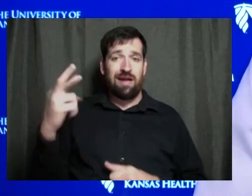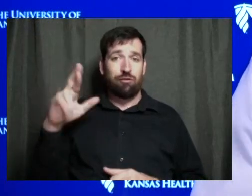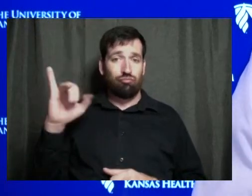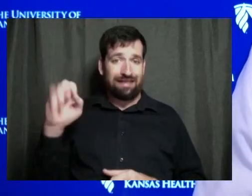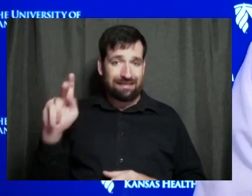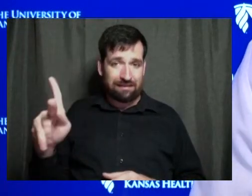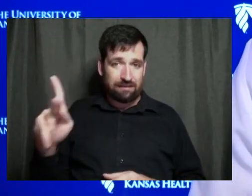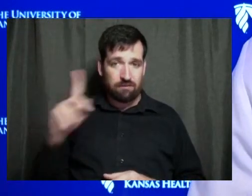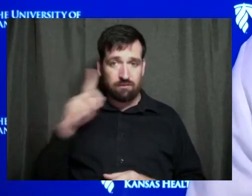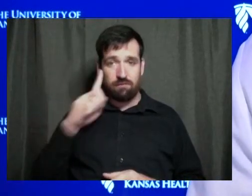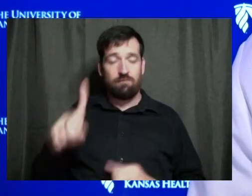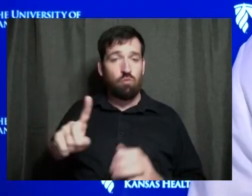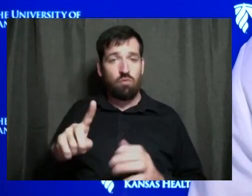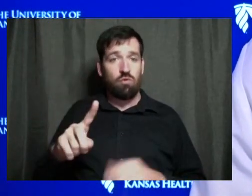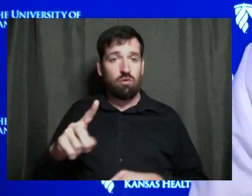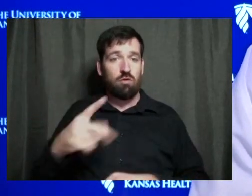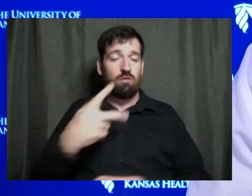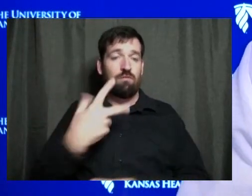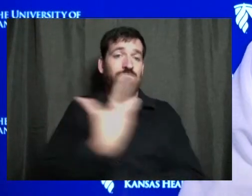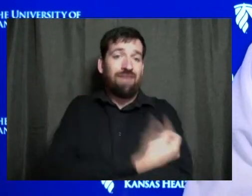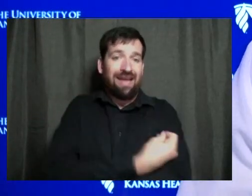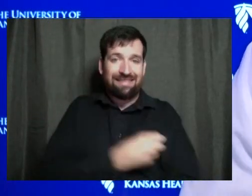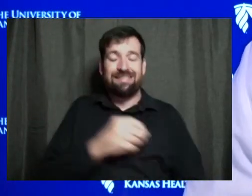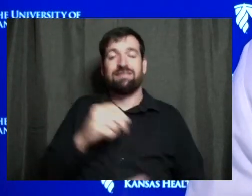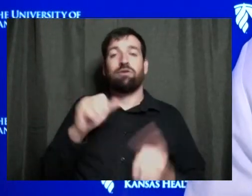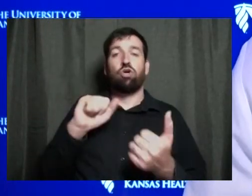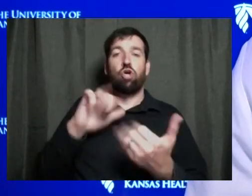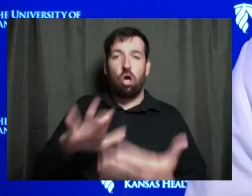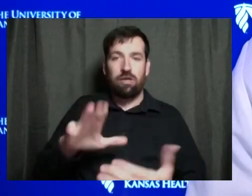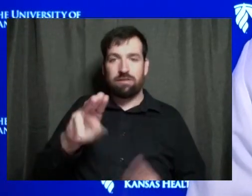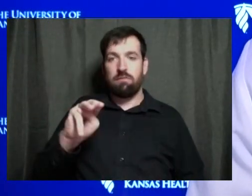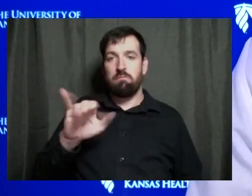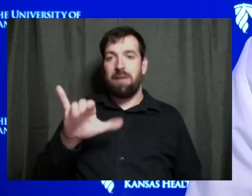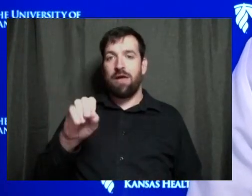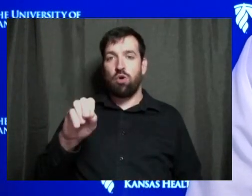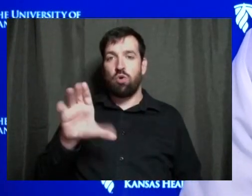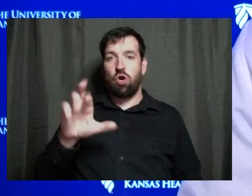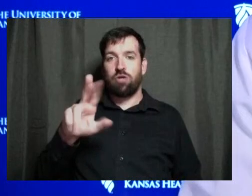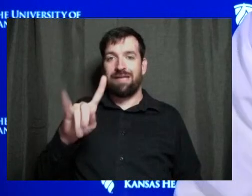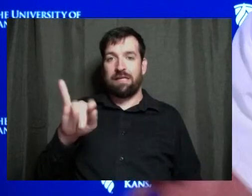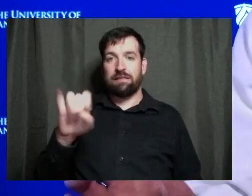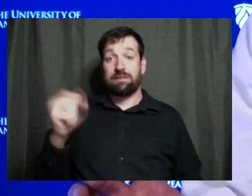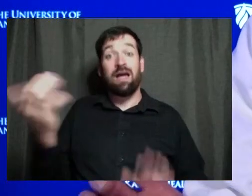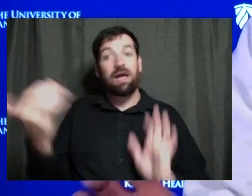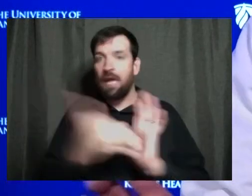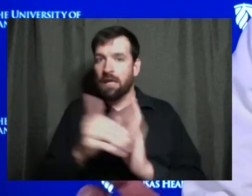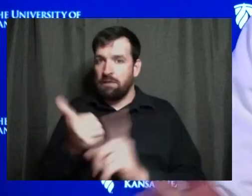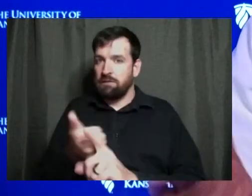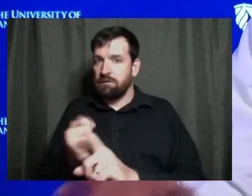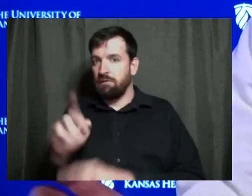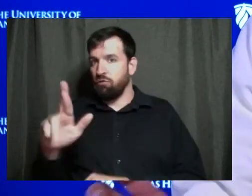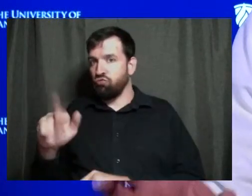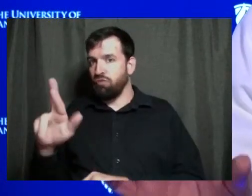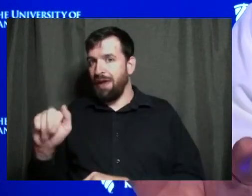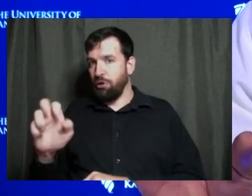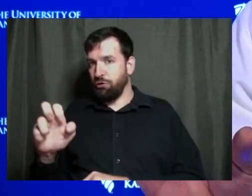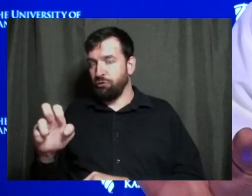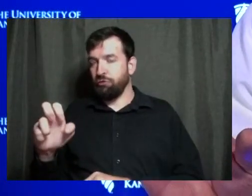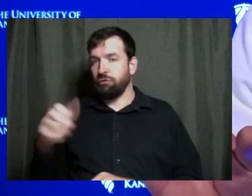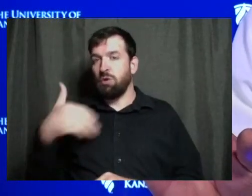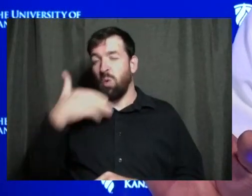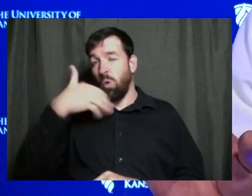developing vaccine-induced myocarditis, which again remains overall rare, is that older age group of boys that are